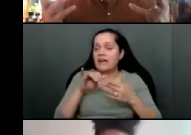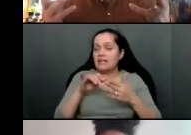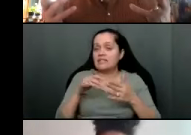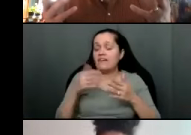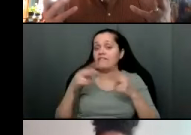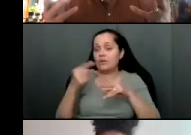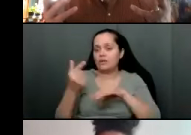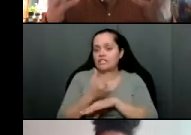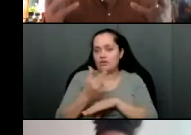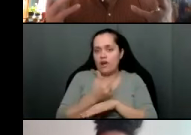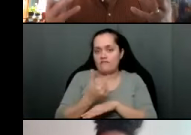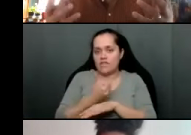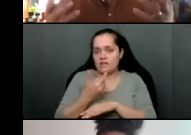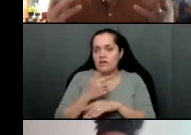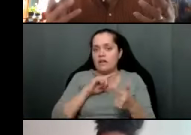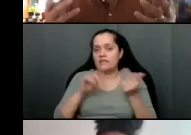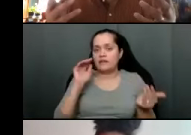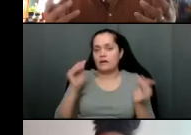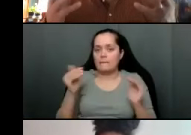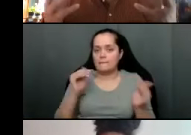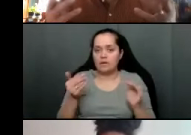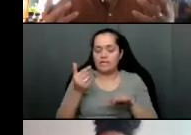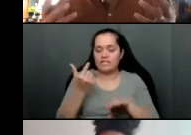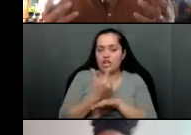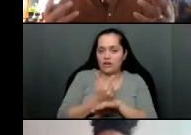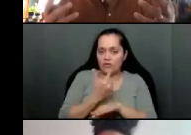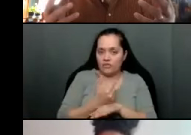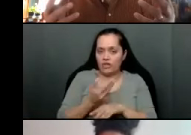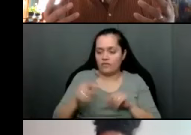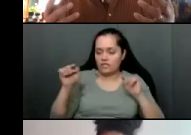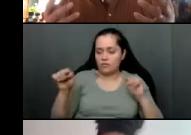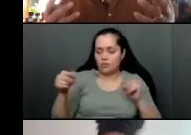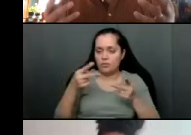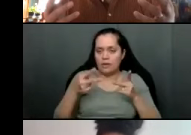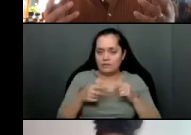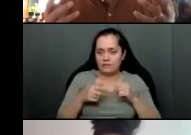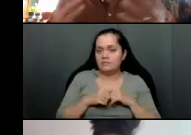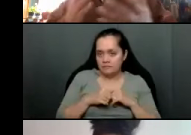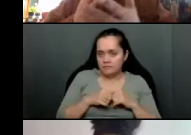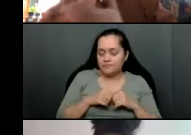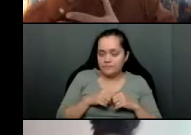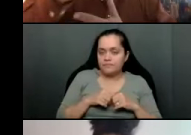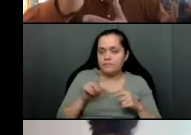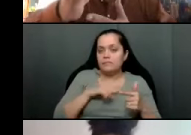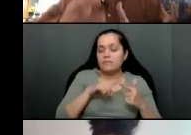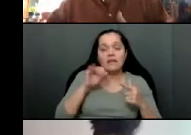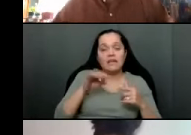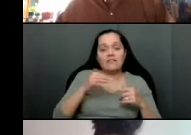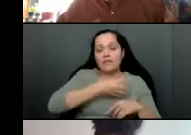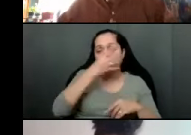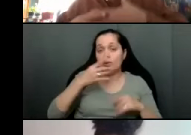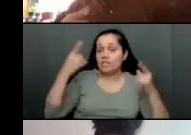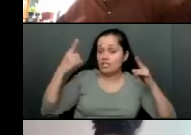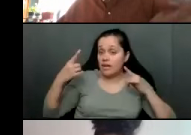geographic then, comparing the geographies of these two places. And then if the migration